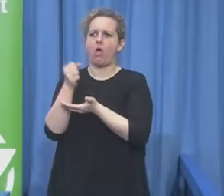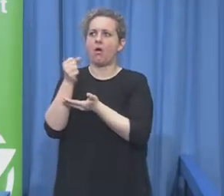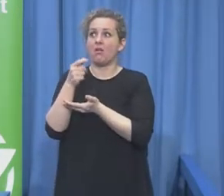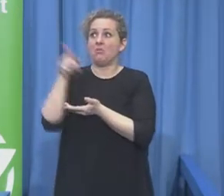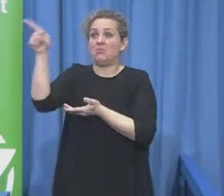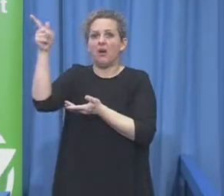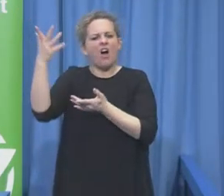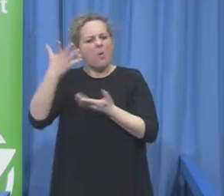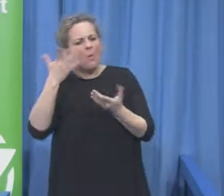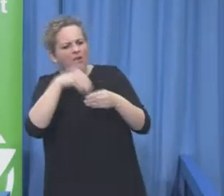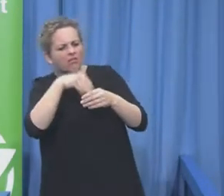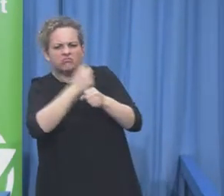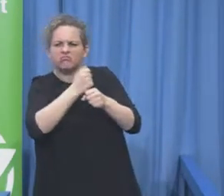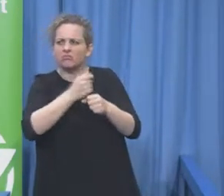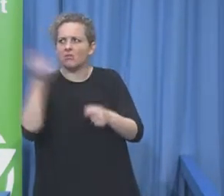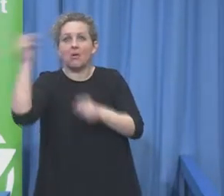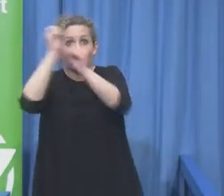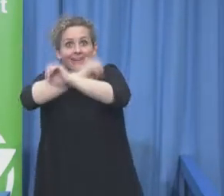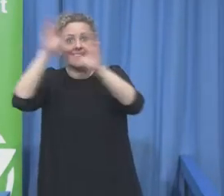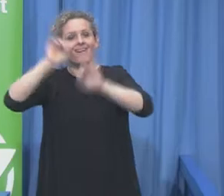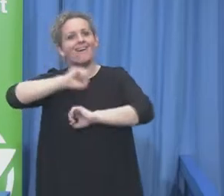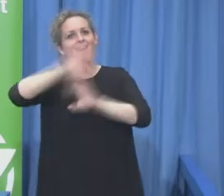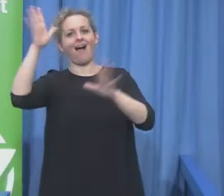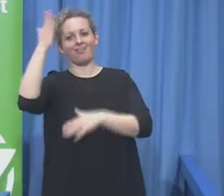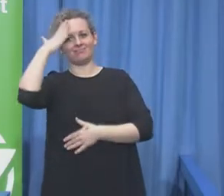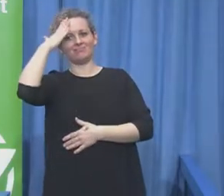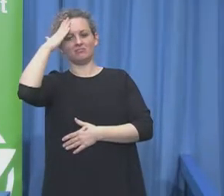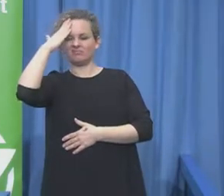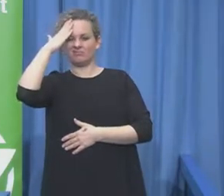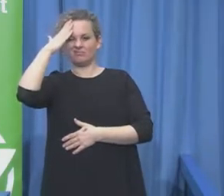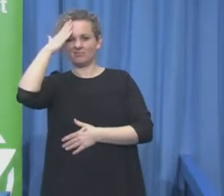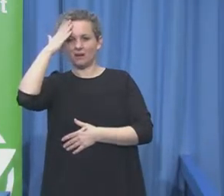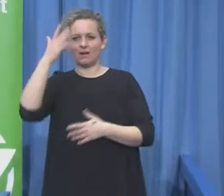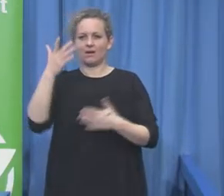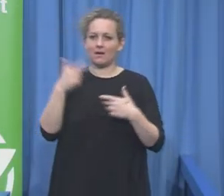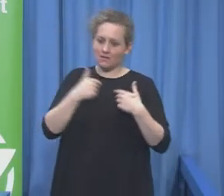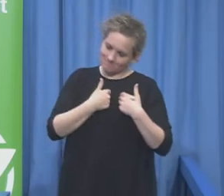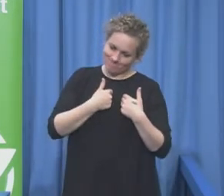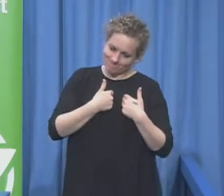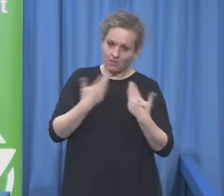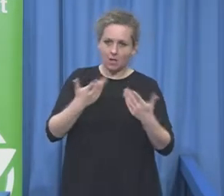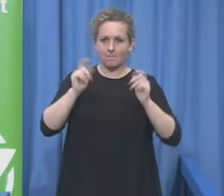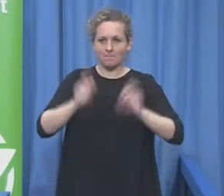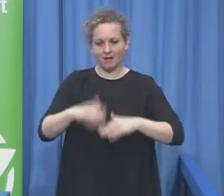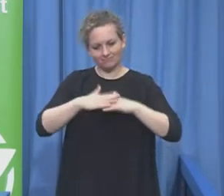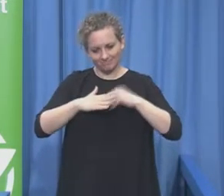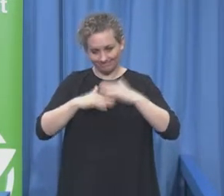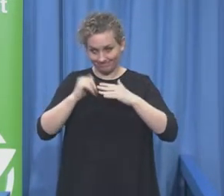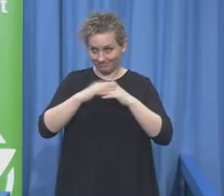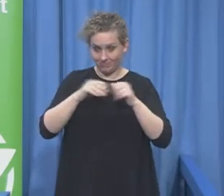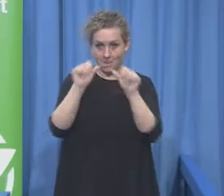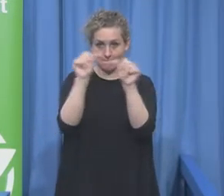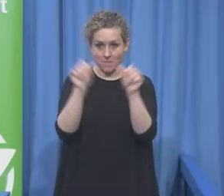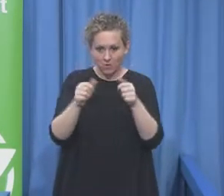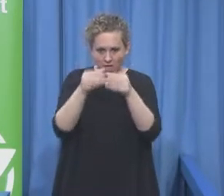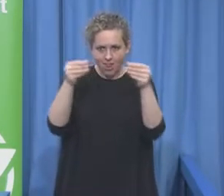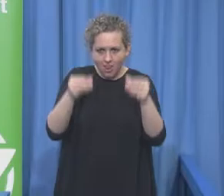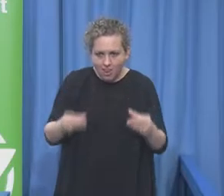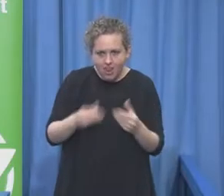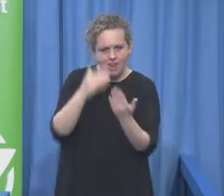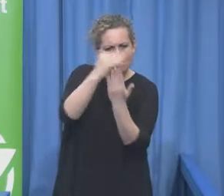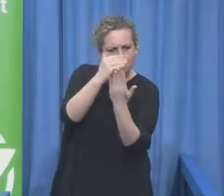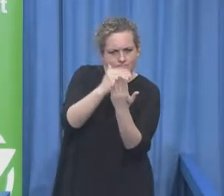to have a model where we bring all the stakeholders on the board. And that's how we started with a public-private partnership model with the state